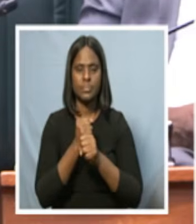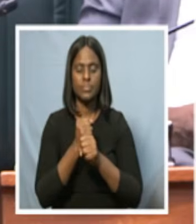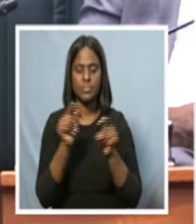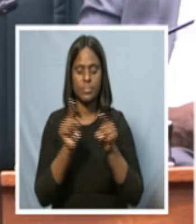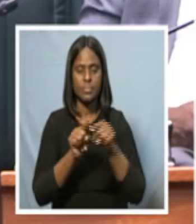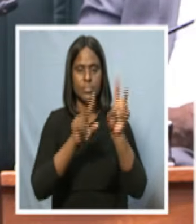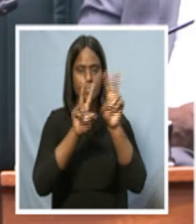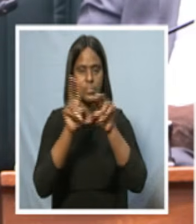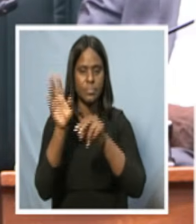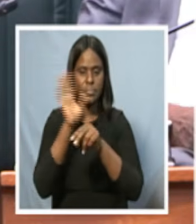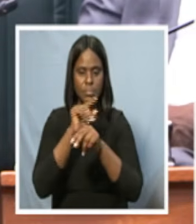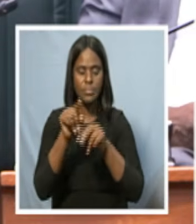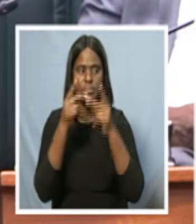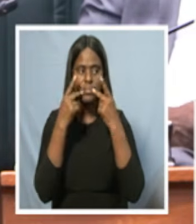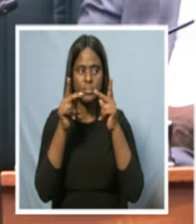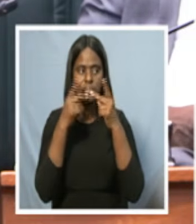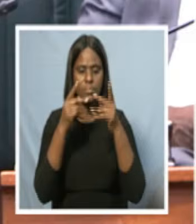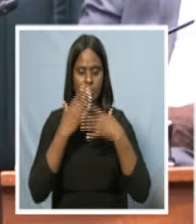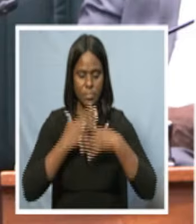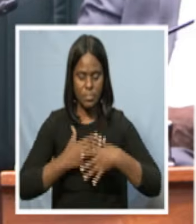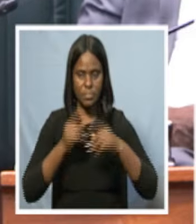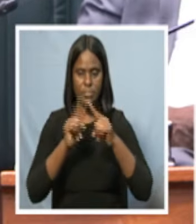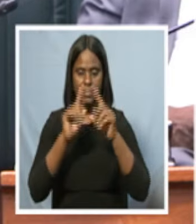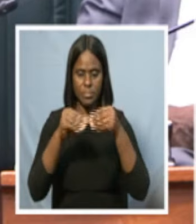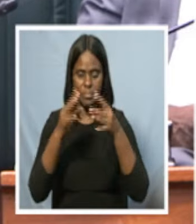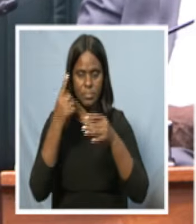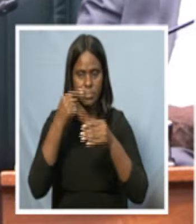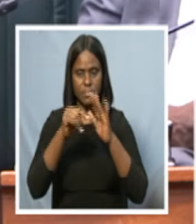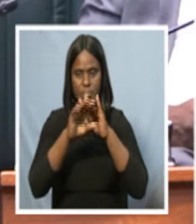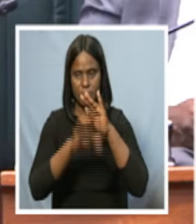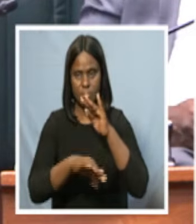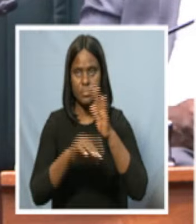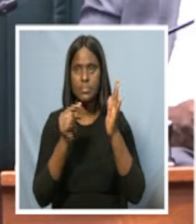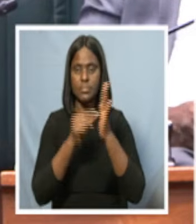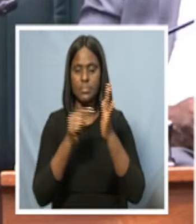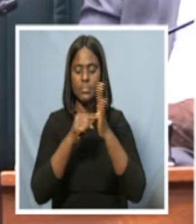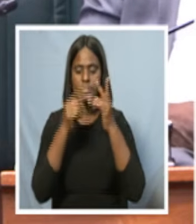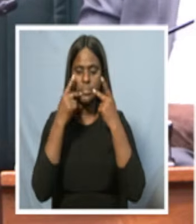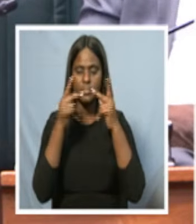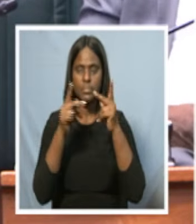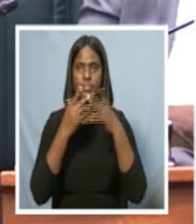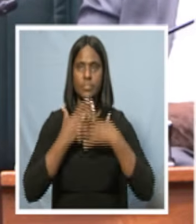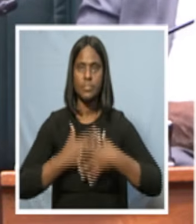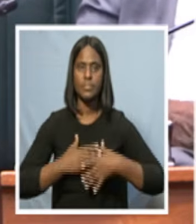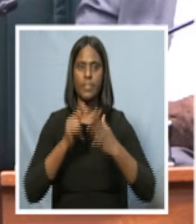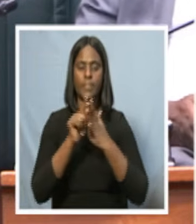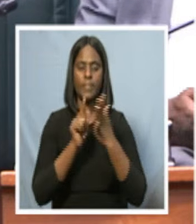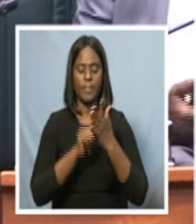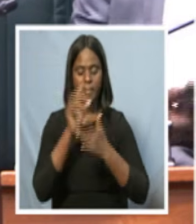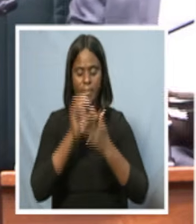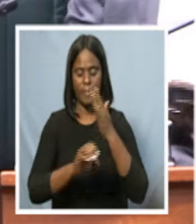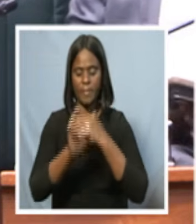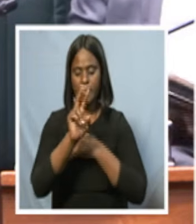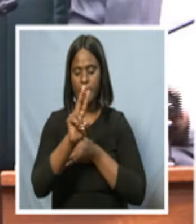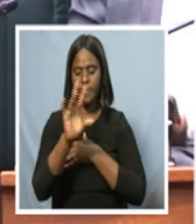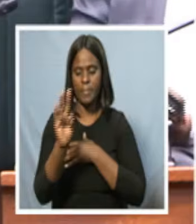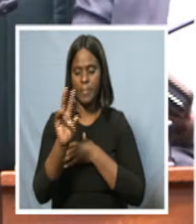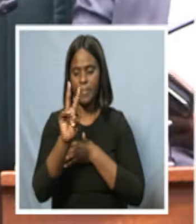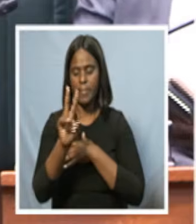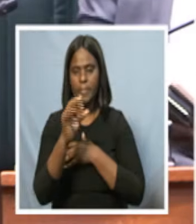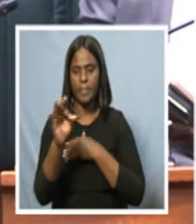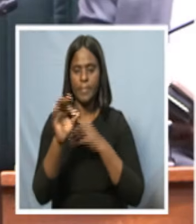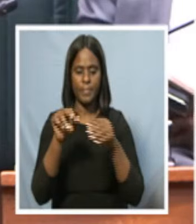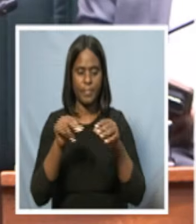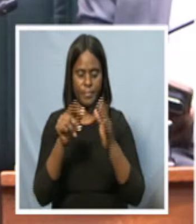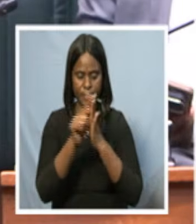The observance of these public holidays is provided for under the Public Holidays Act, Chapter 272 of